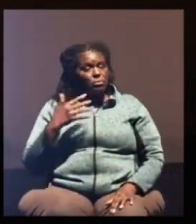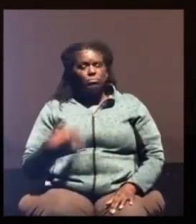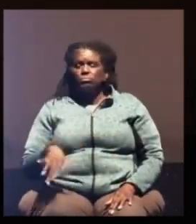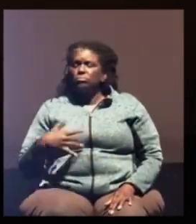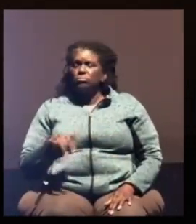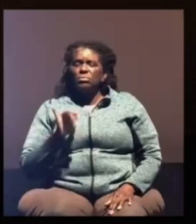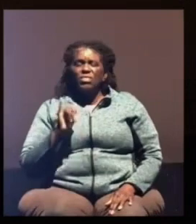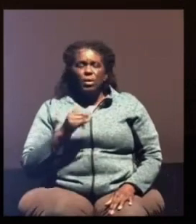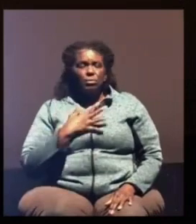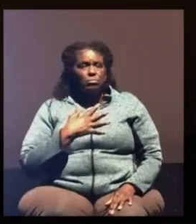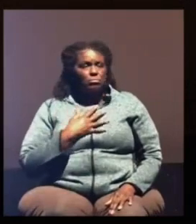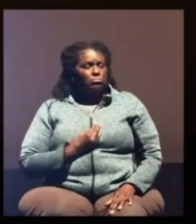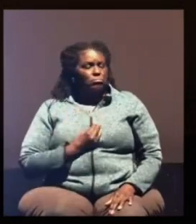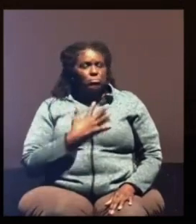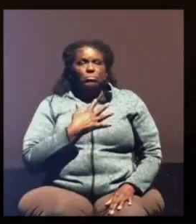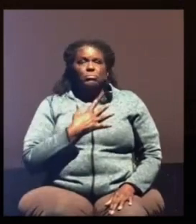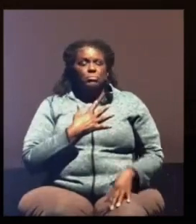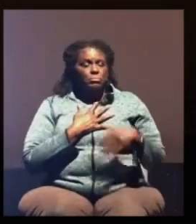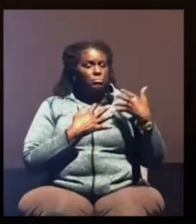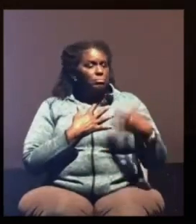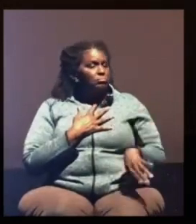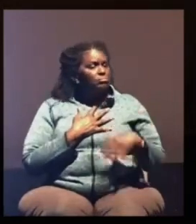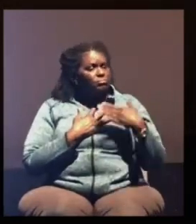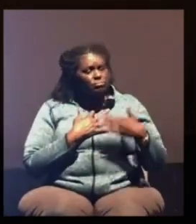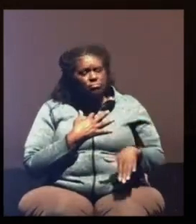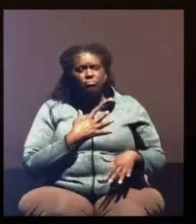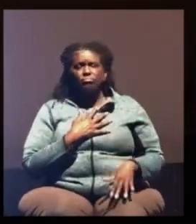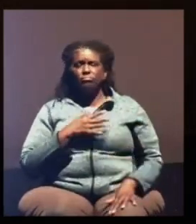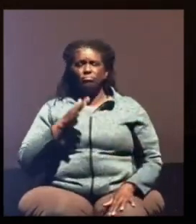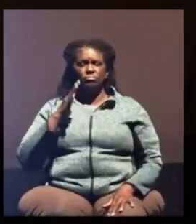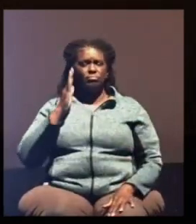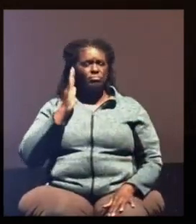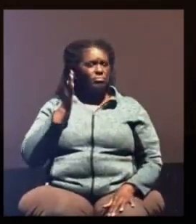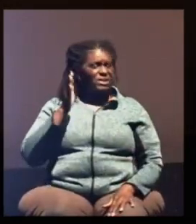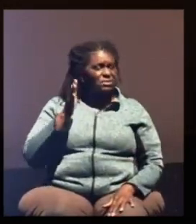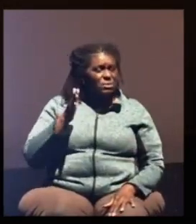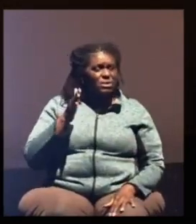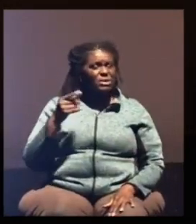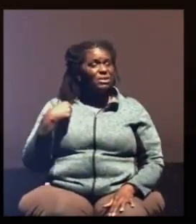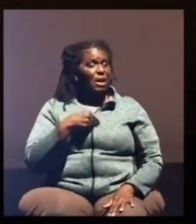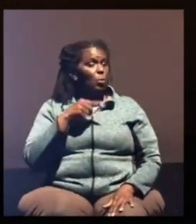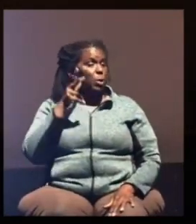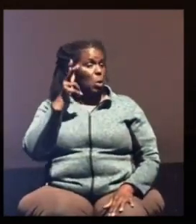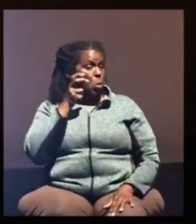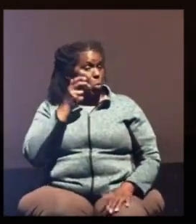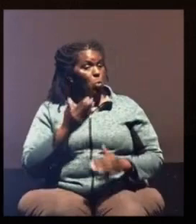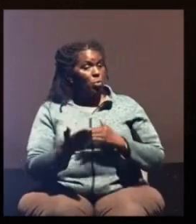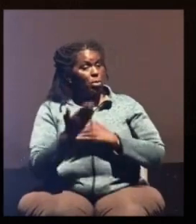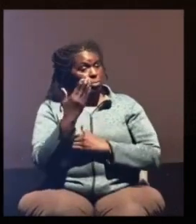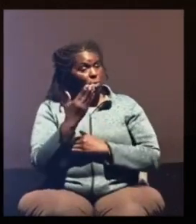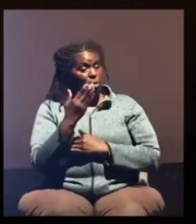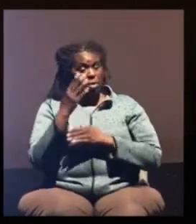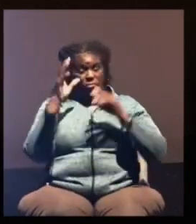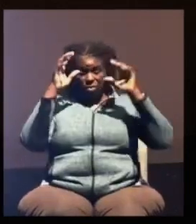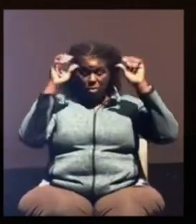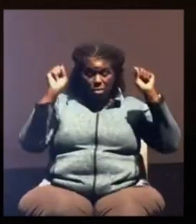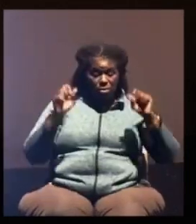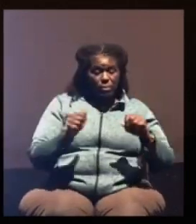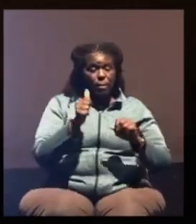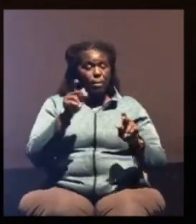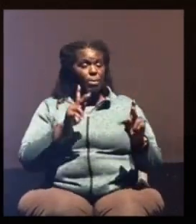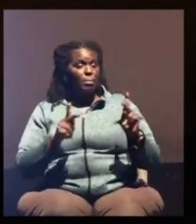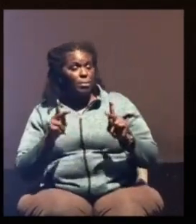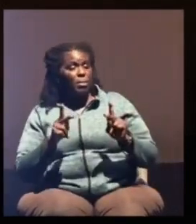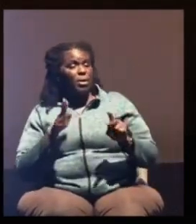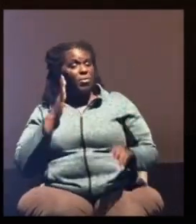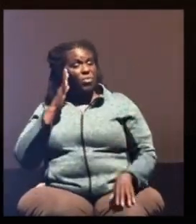so inspiring in the speeches we heard this morning from the president and many others about how